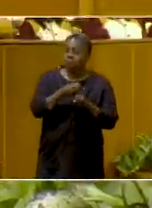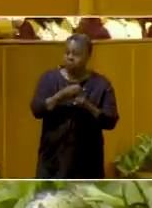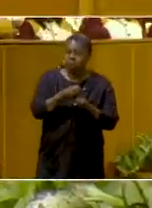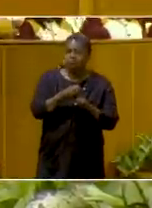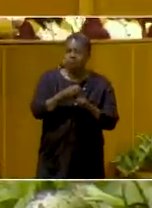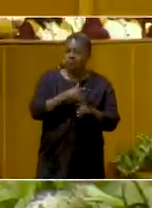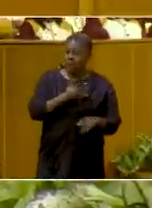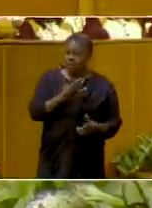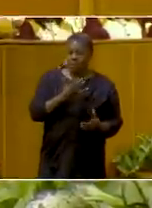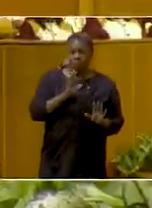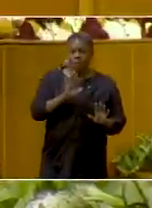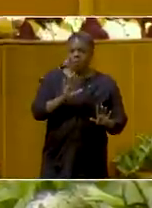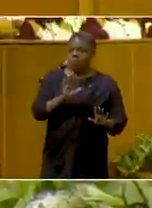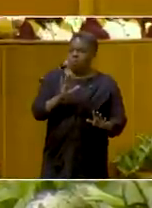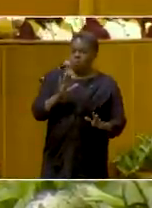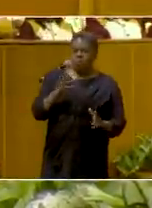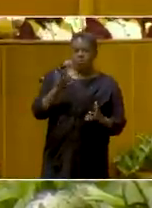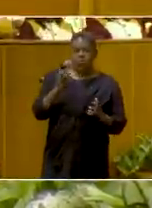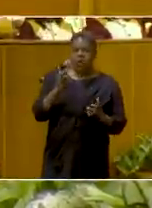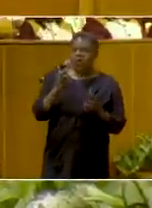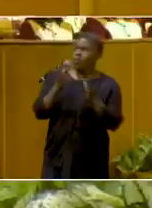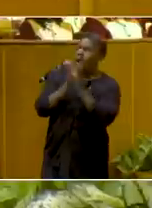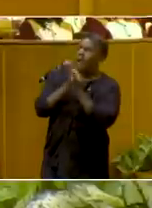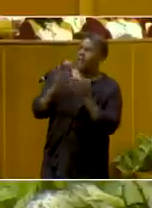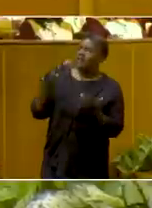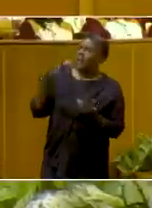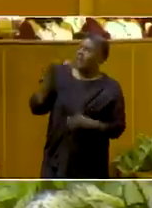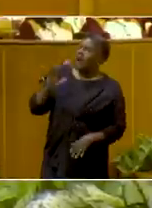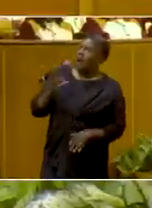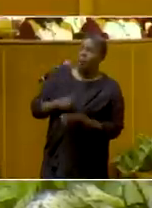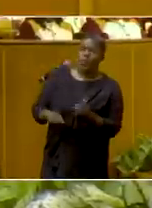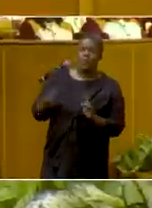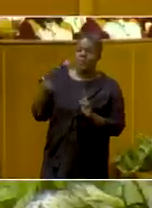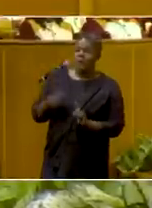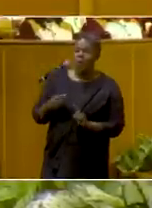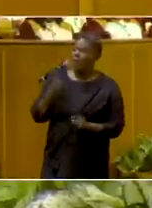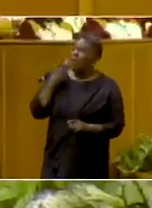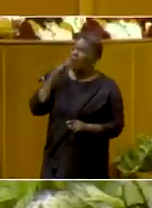told, you've wanted to ask, what's the point?